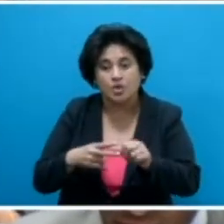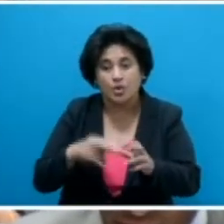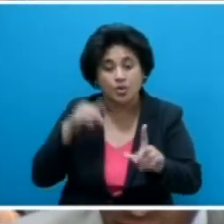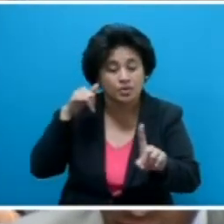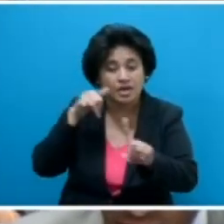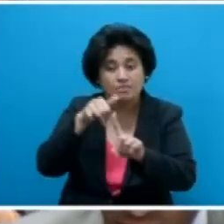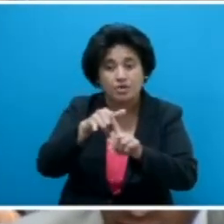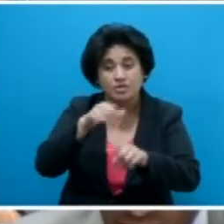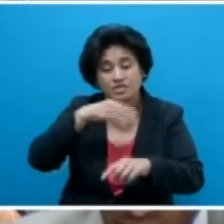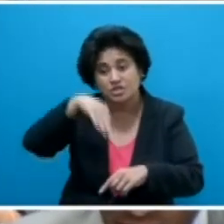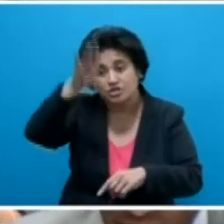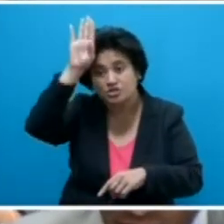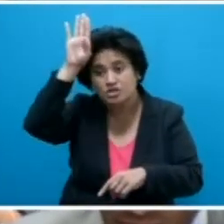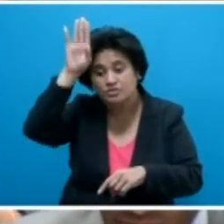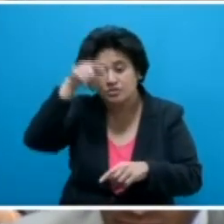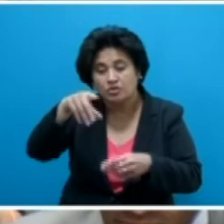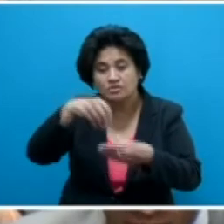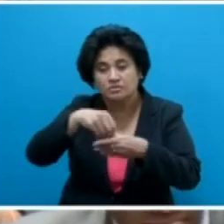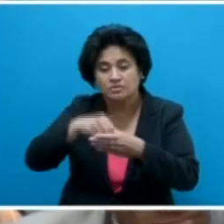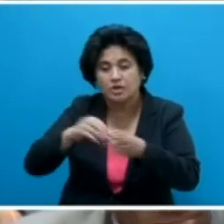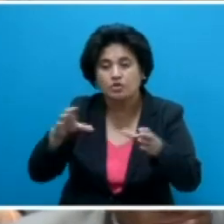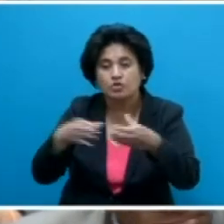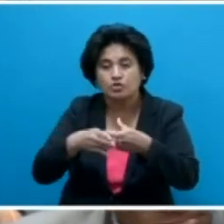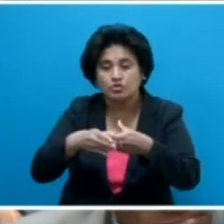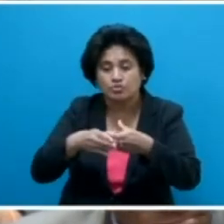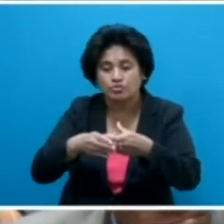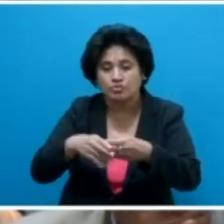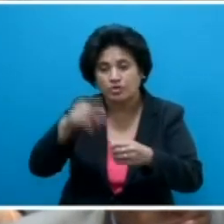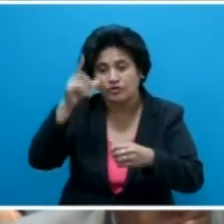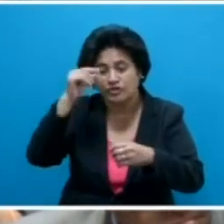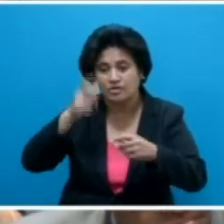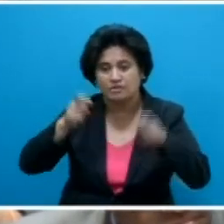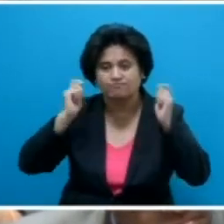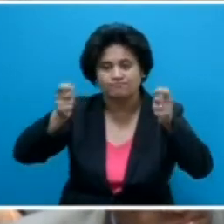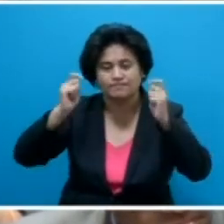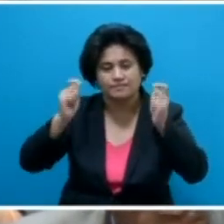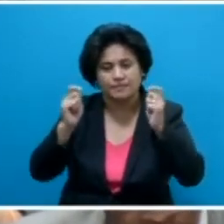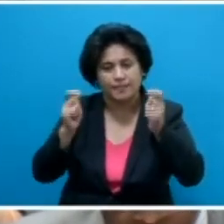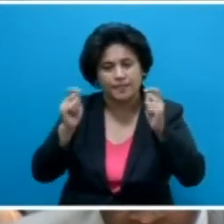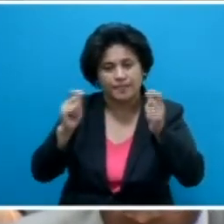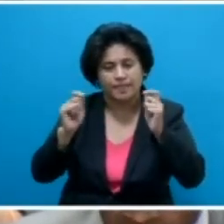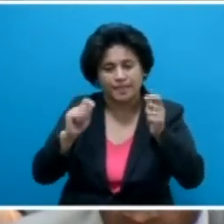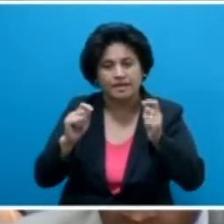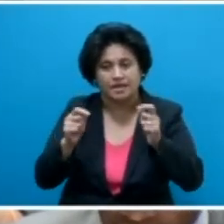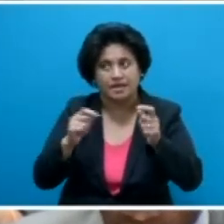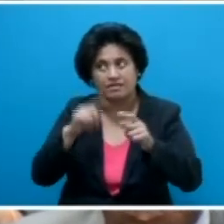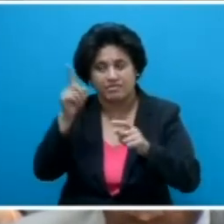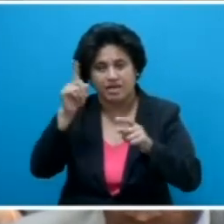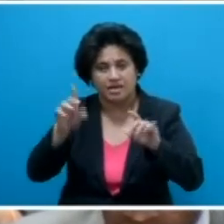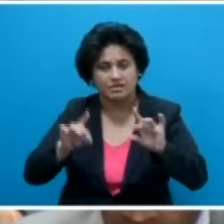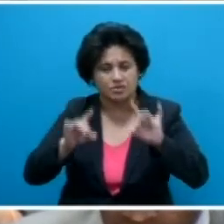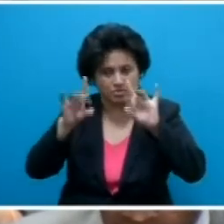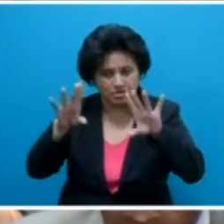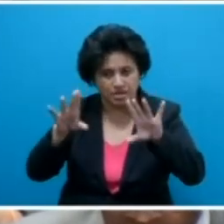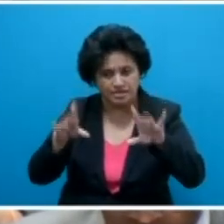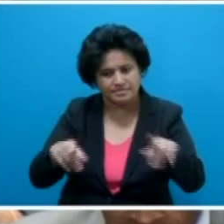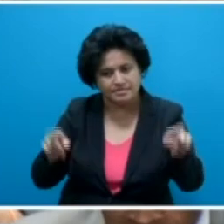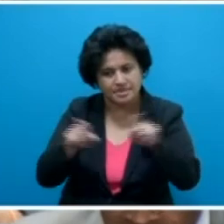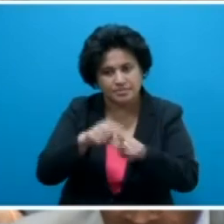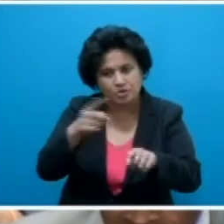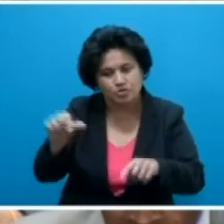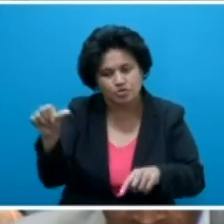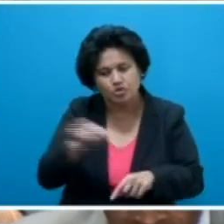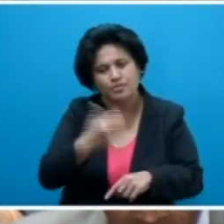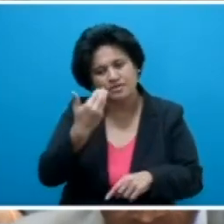part of the group of Fijians protesting one of the Honourable Prime Minister's recent visit to Australia. He too needs to be ashamed